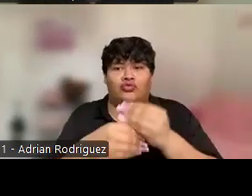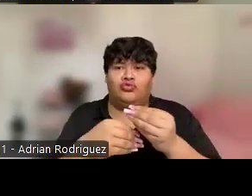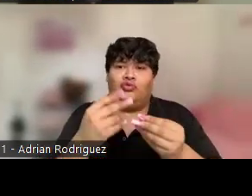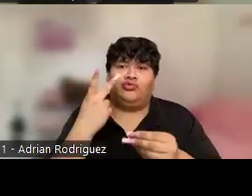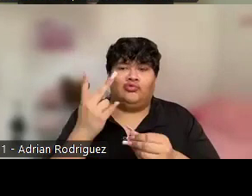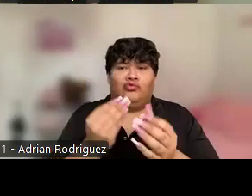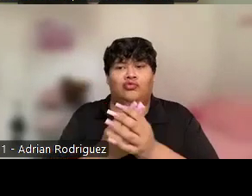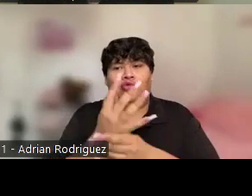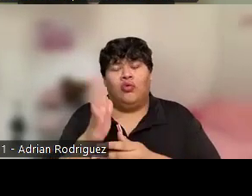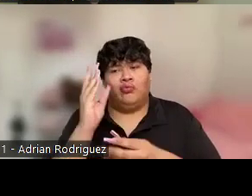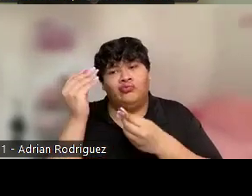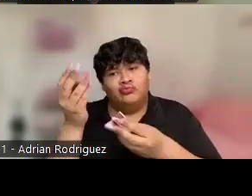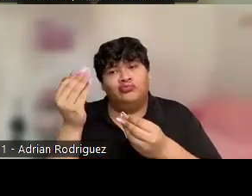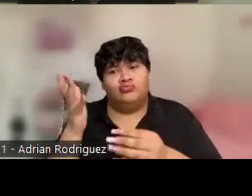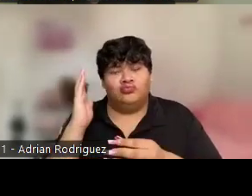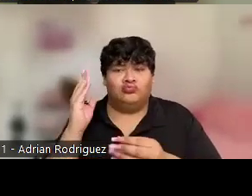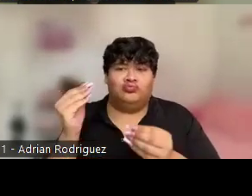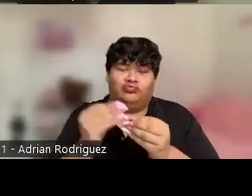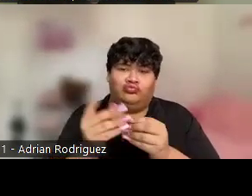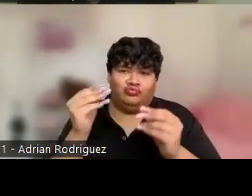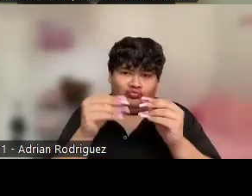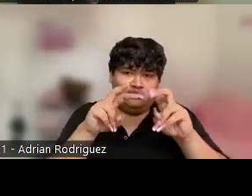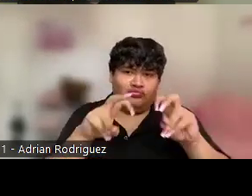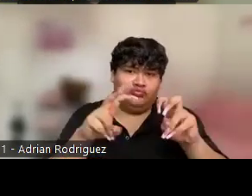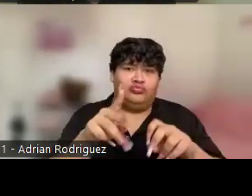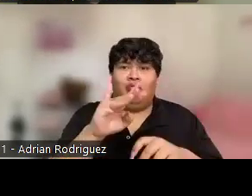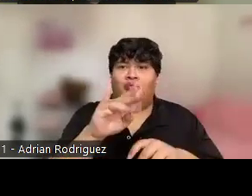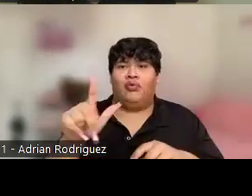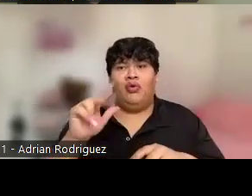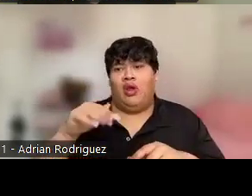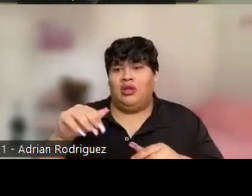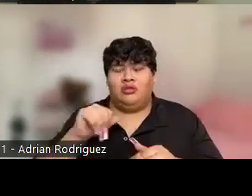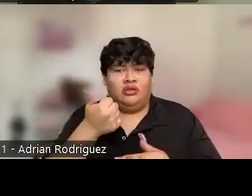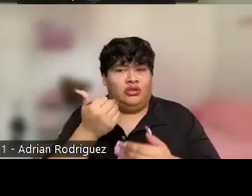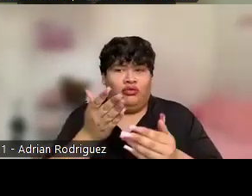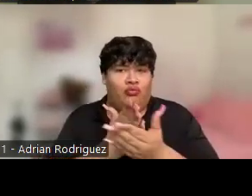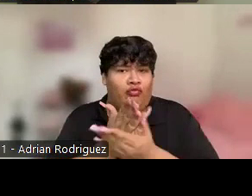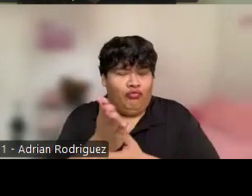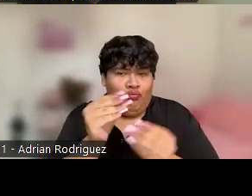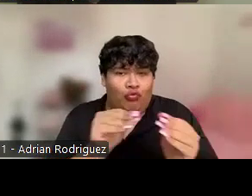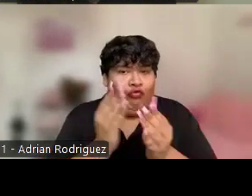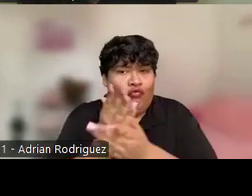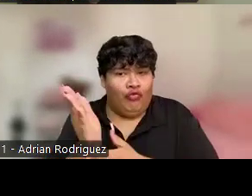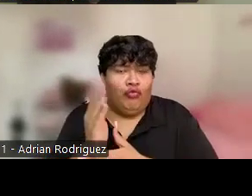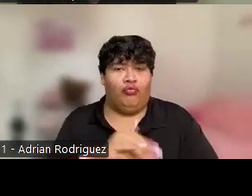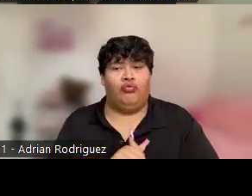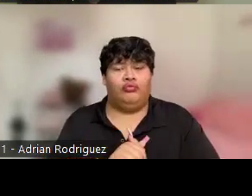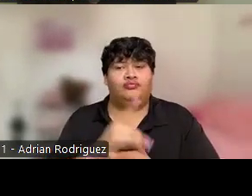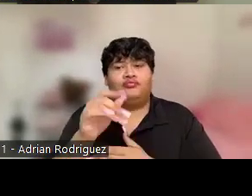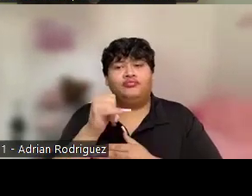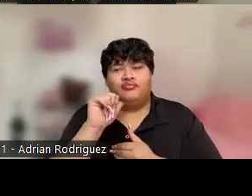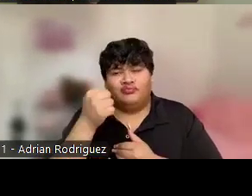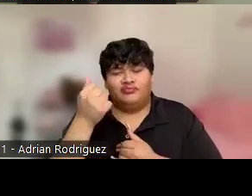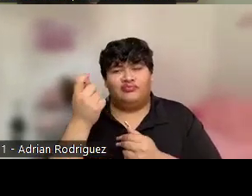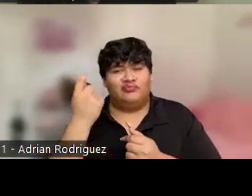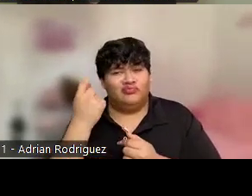definitely keep you all updated on this bill as it moves forward as well. And it does aim to recognize the